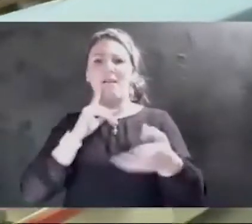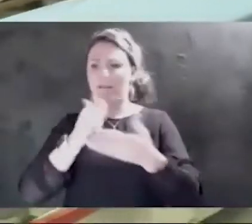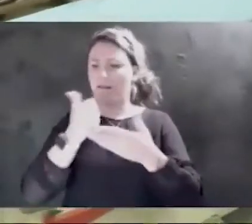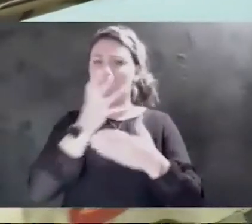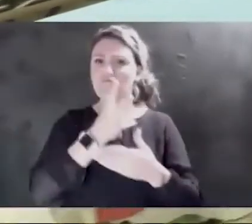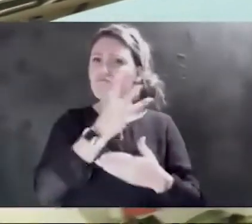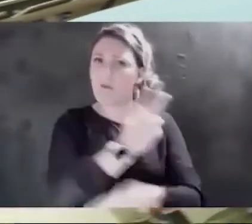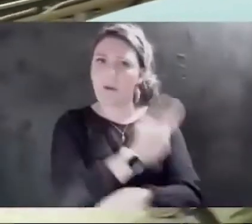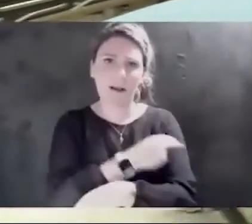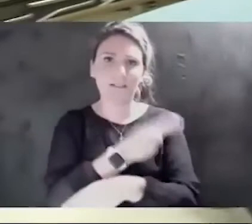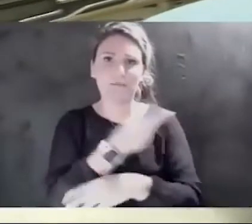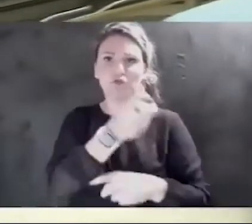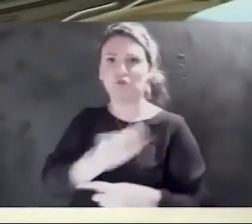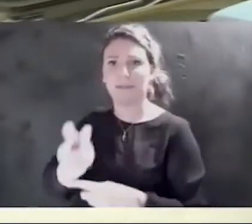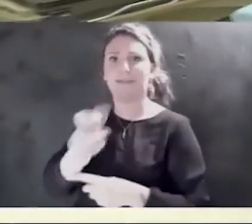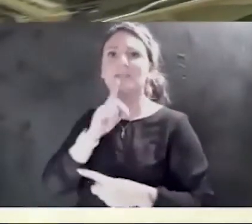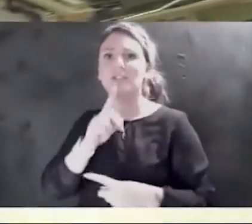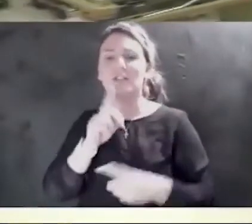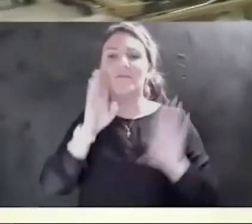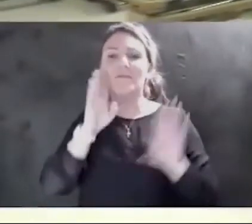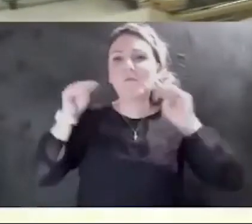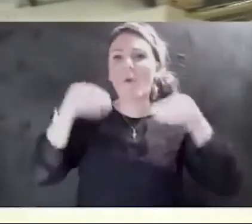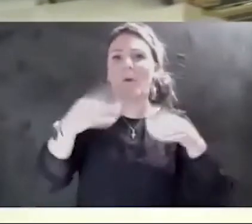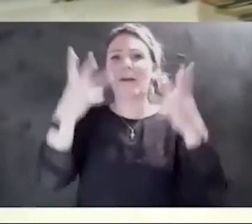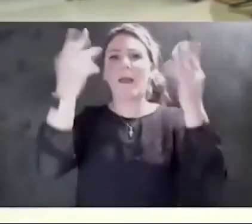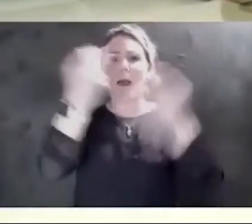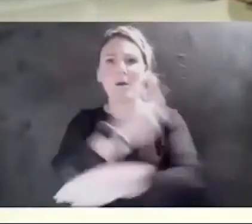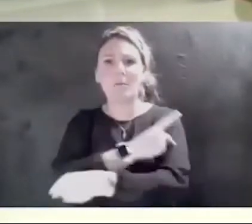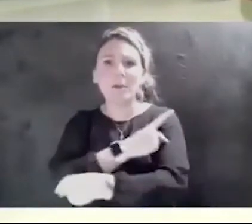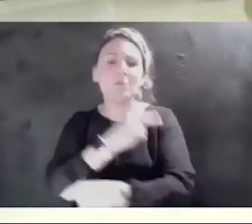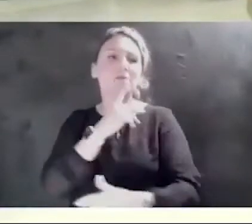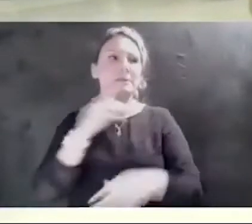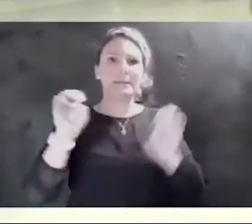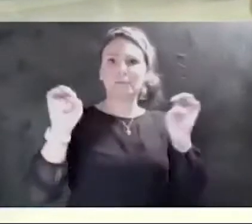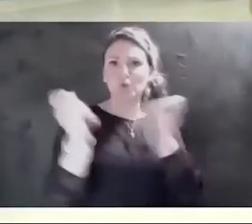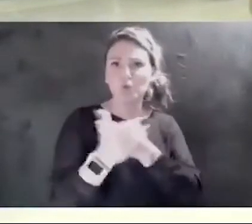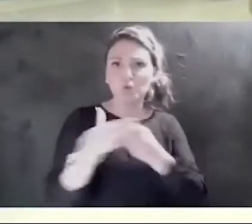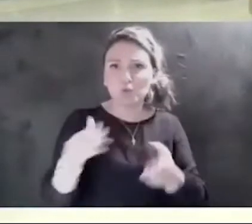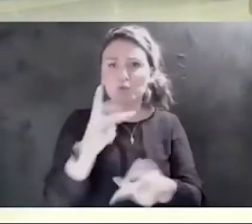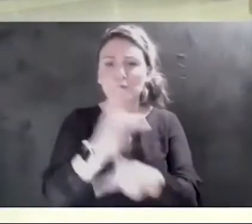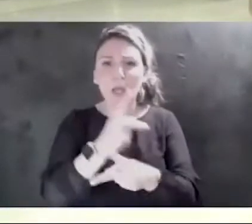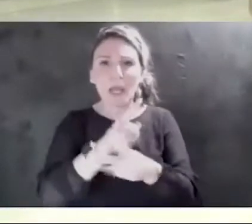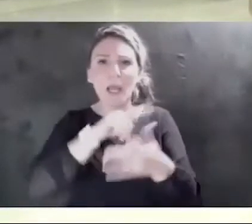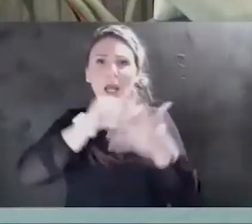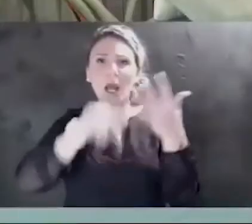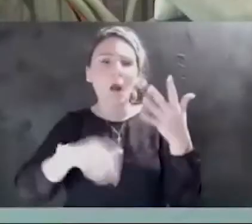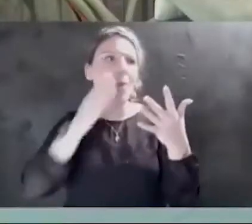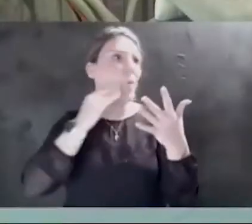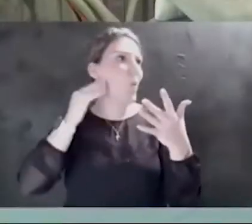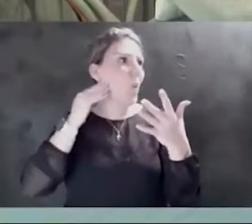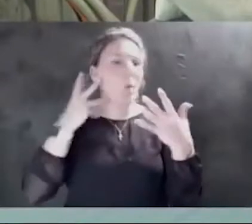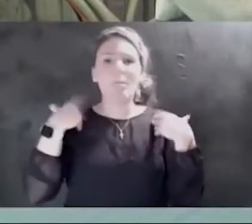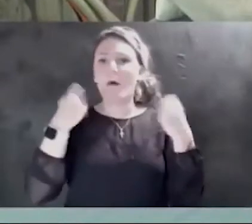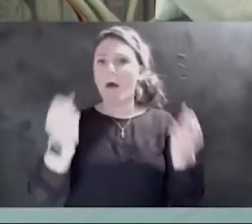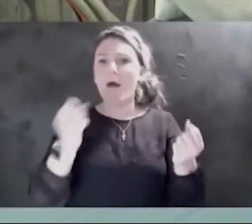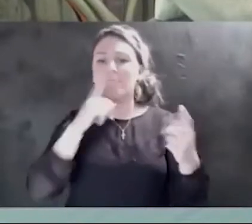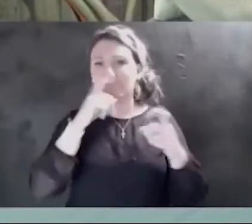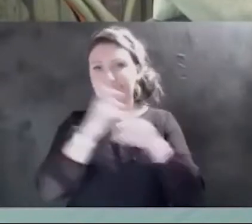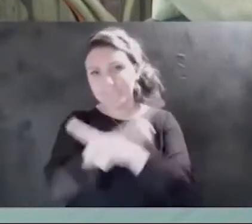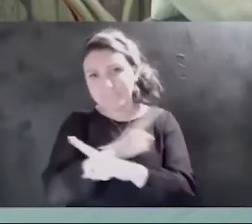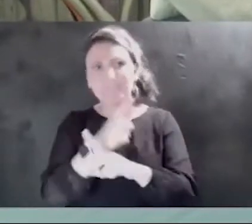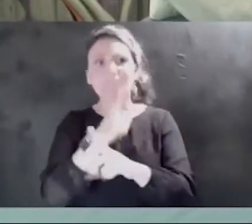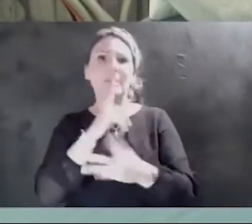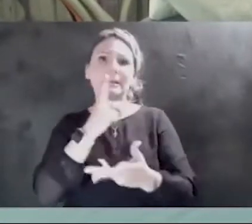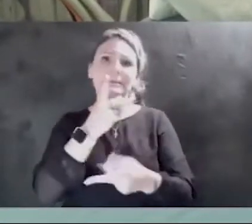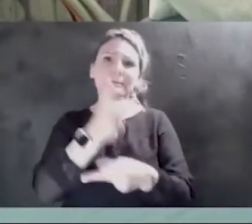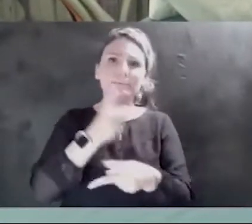transition so they can focus on outpatient care and emergency room care and home health and complex care management and